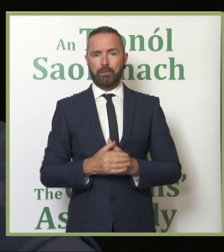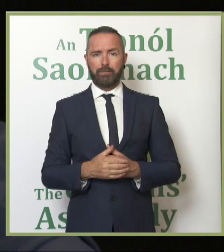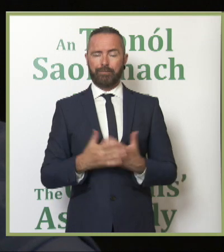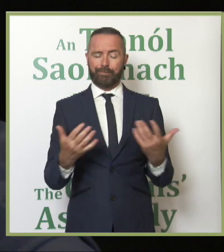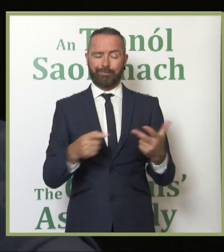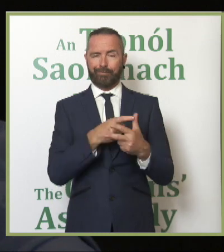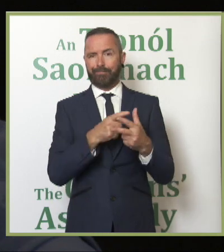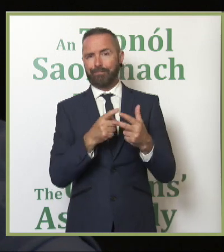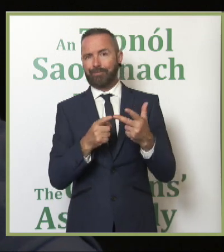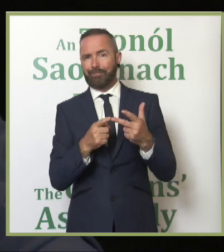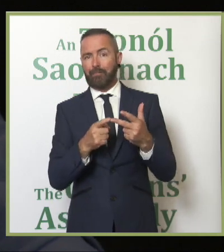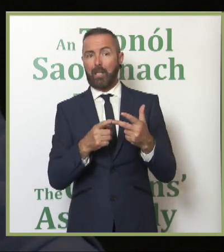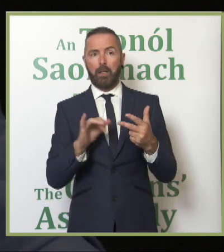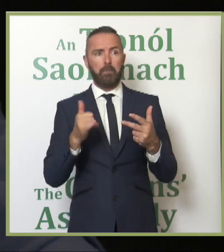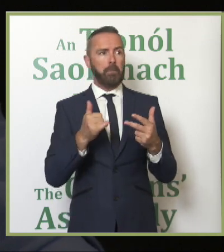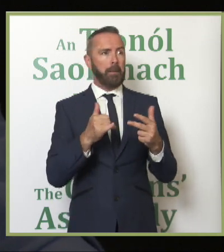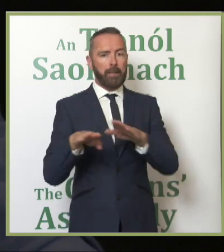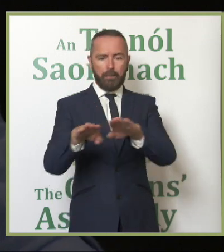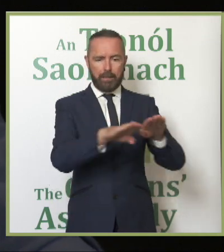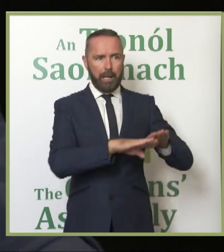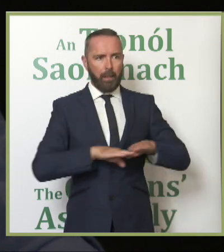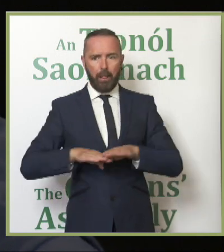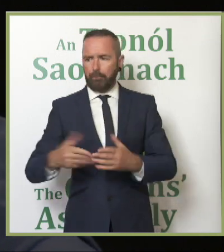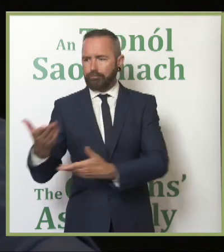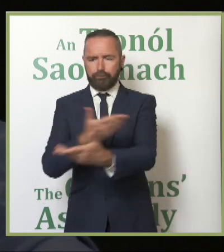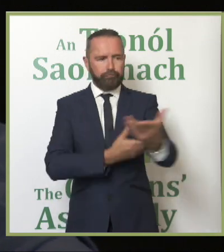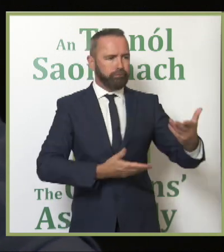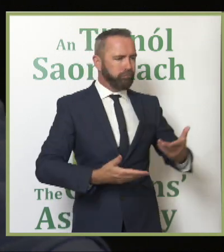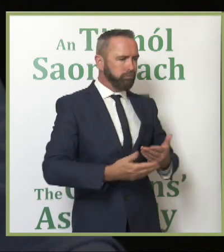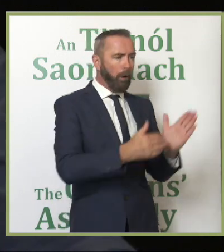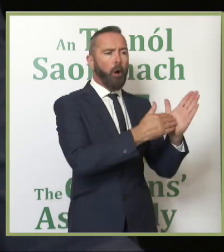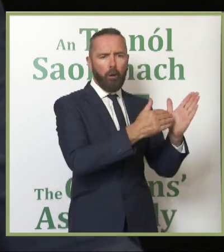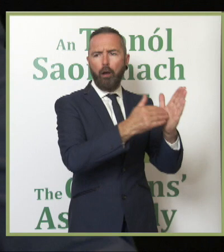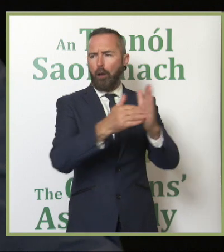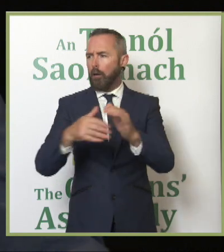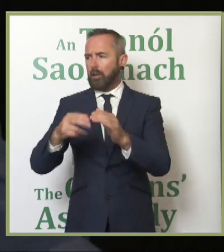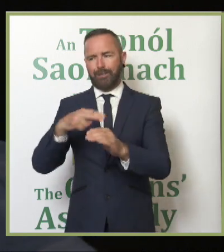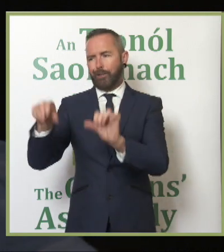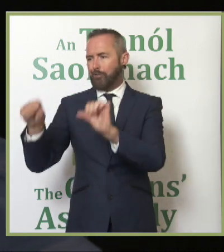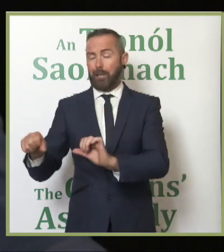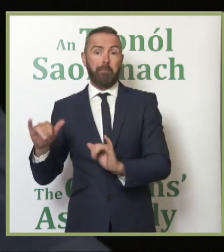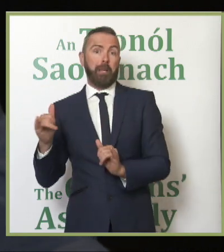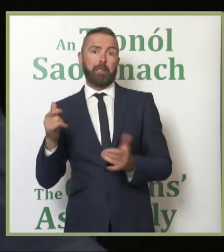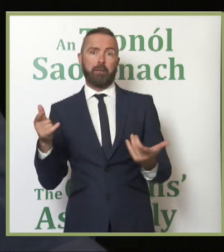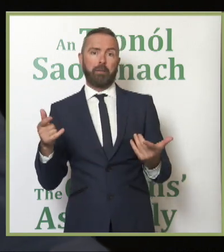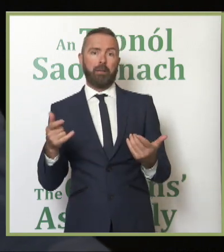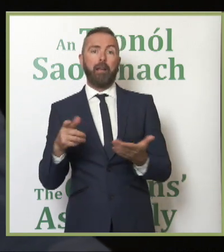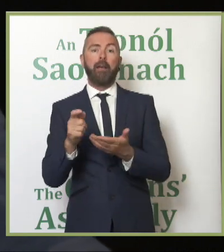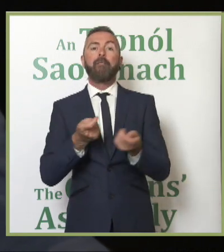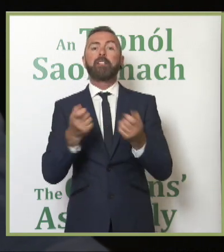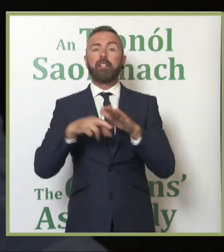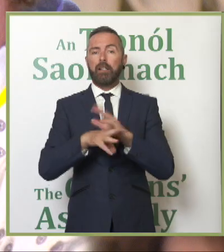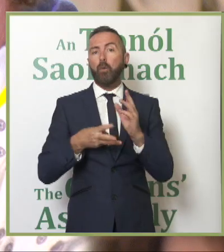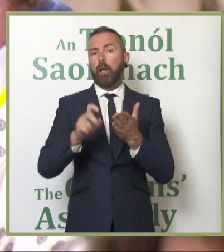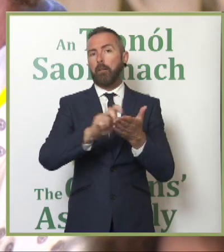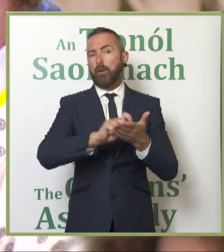your table might agree with your point of view, so what will be happening at each table is your facilitator and note taker will be taking notes. We will get the copy